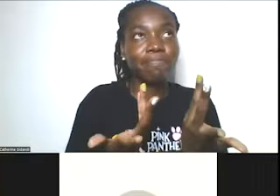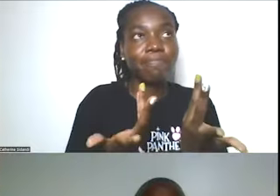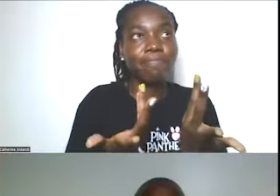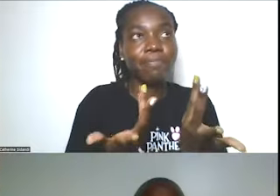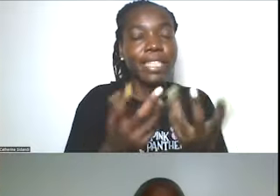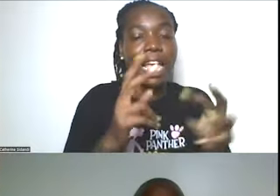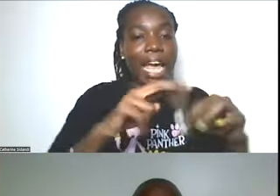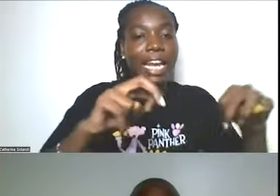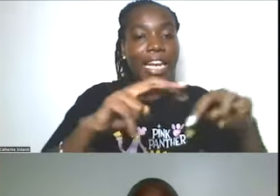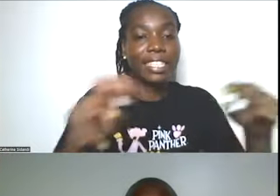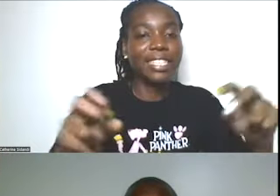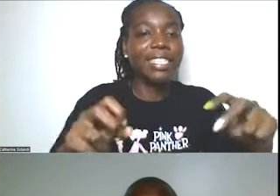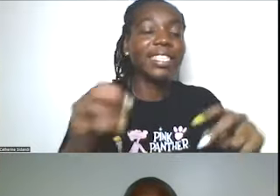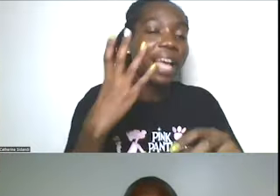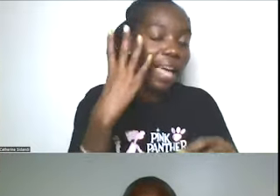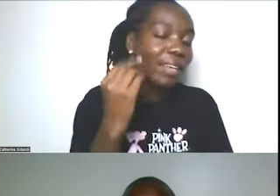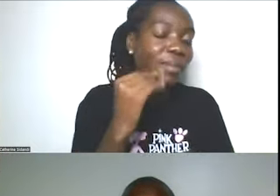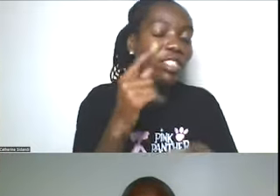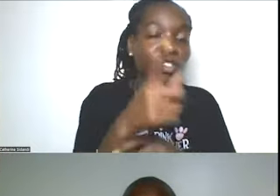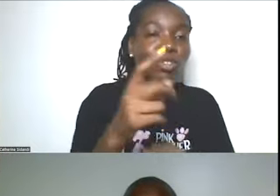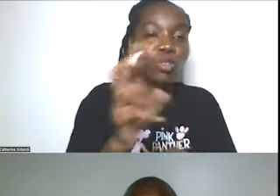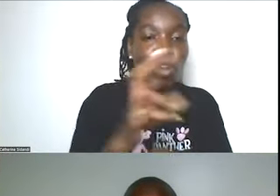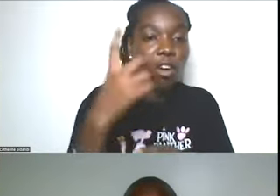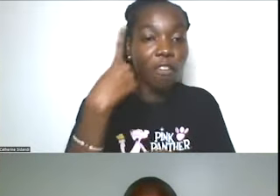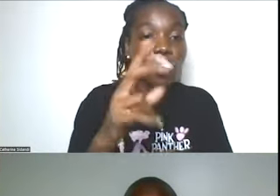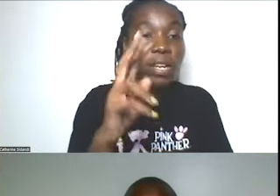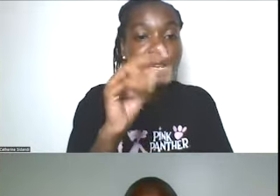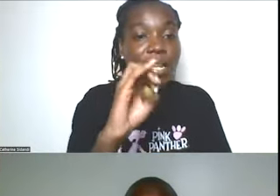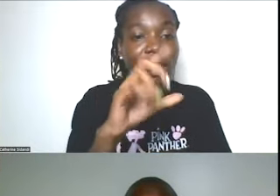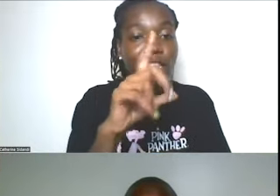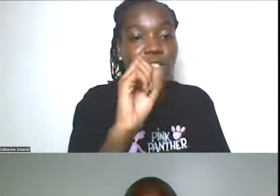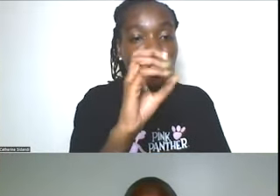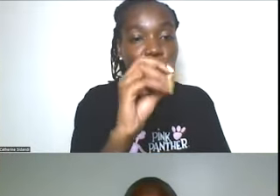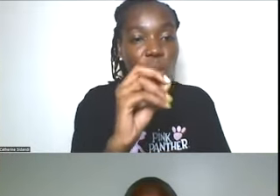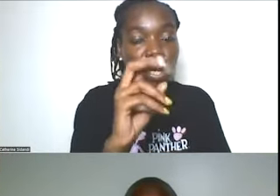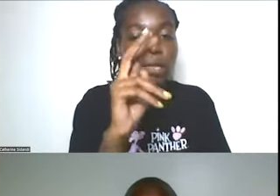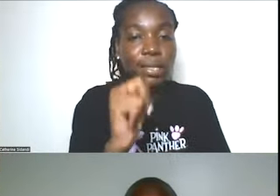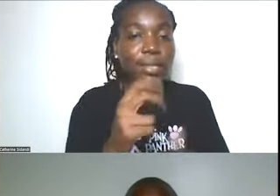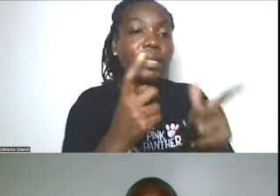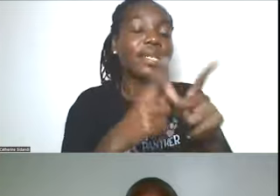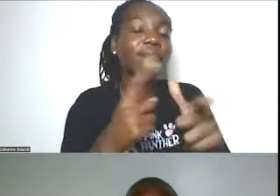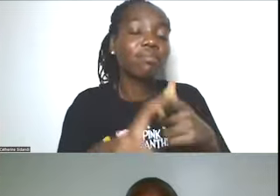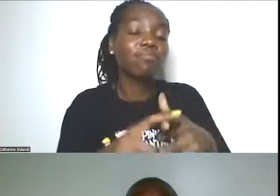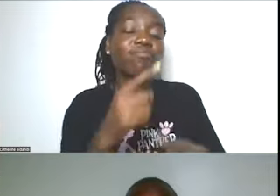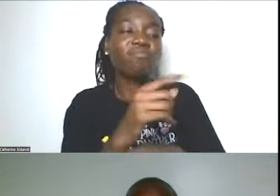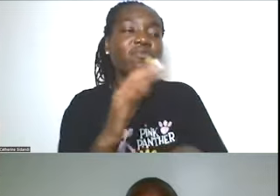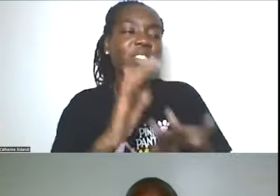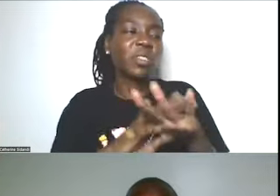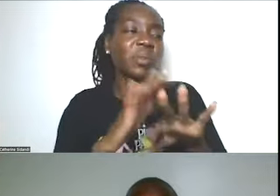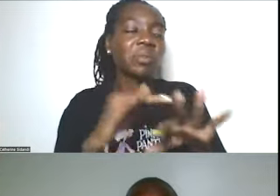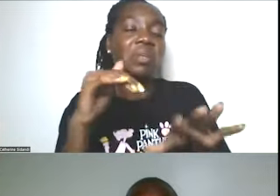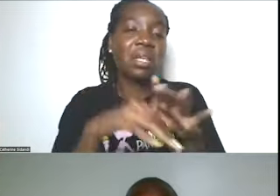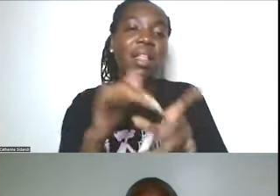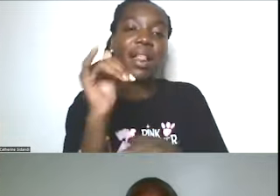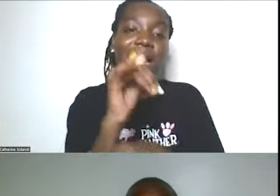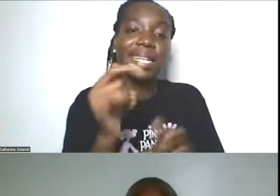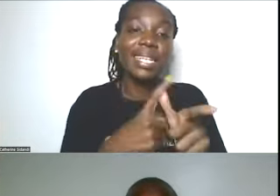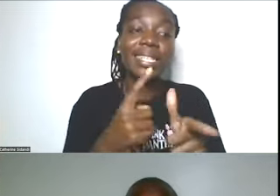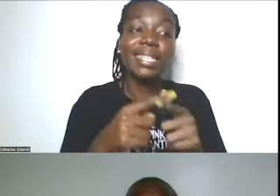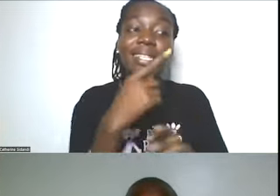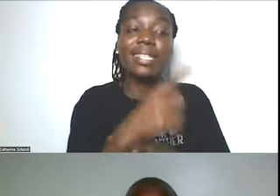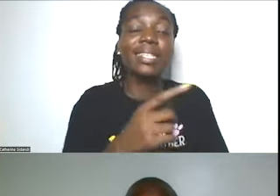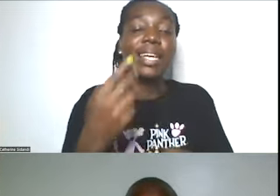analytics expert, please get in touch with Nelson. He is awesome at this, and especially HR analytics. He's an